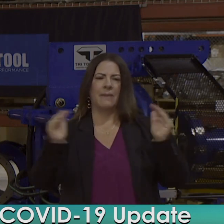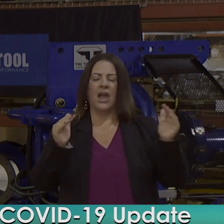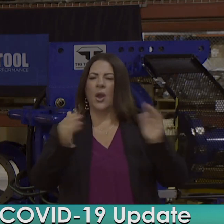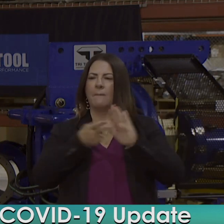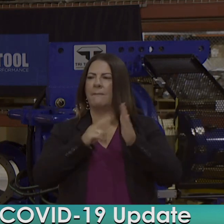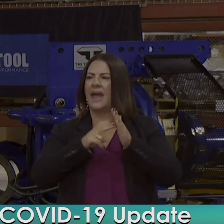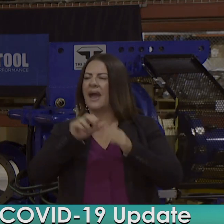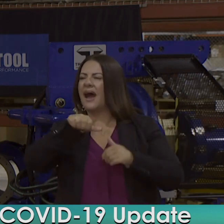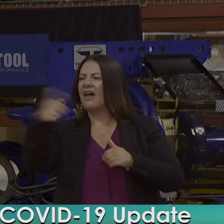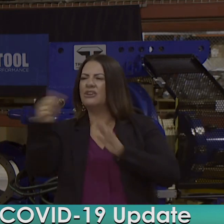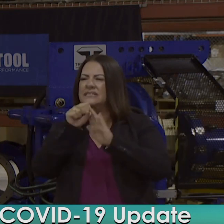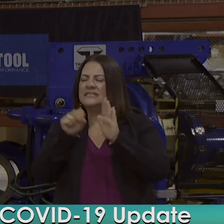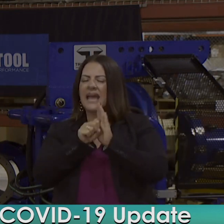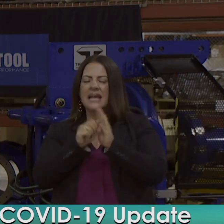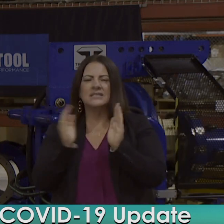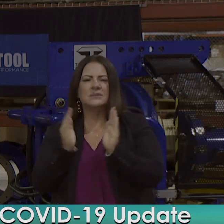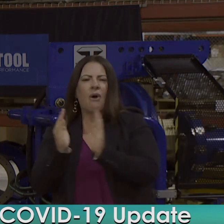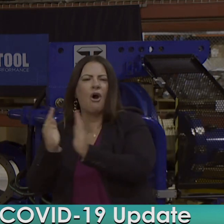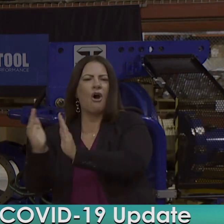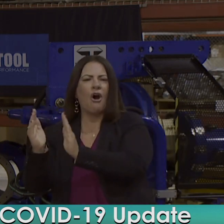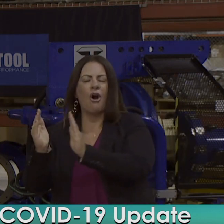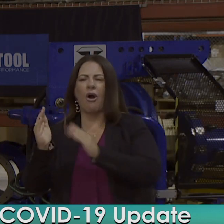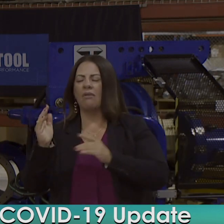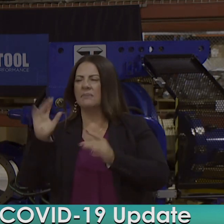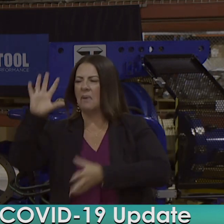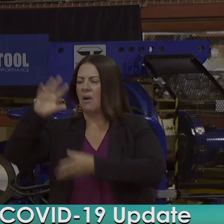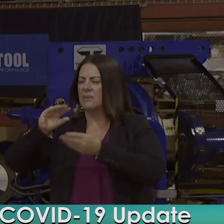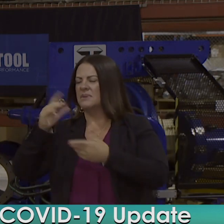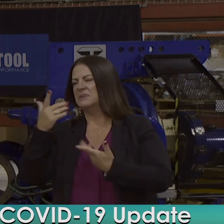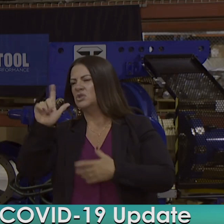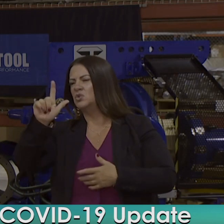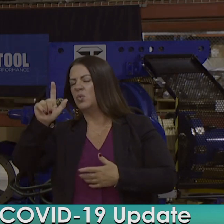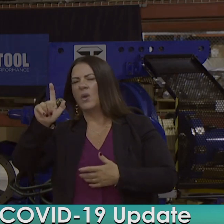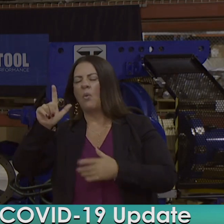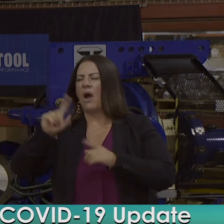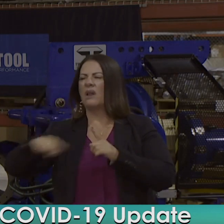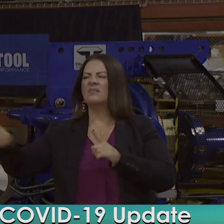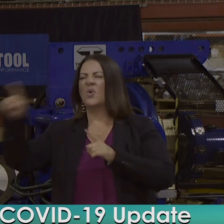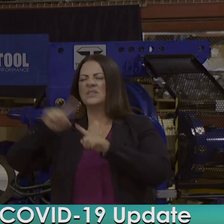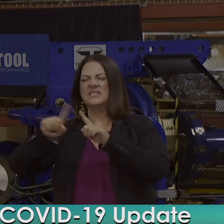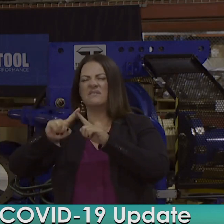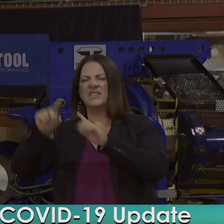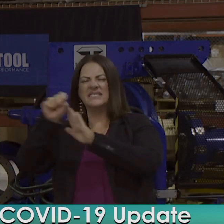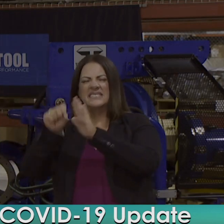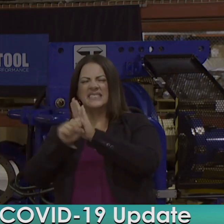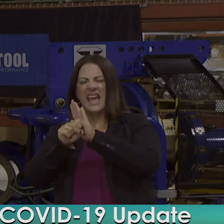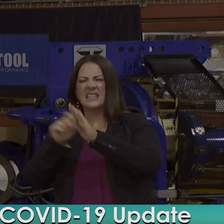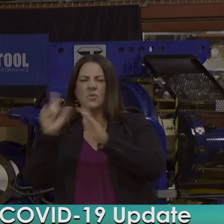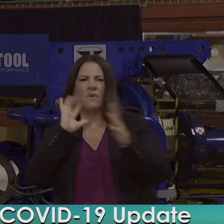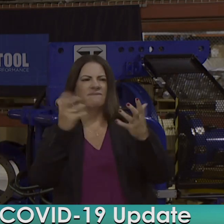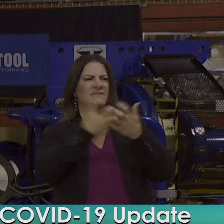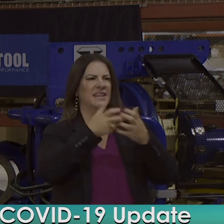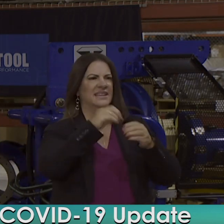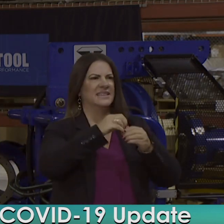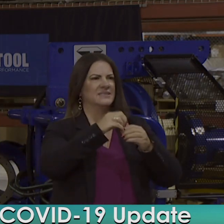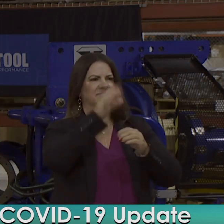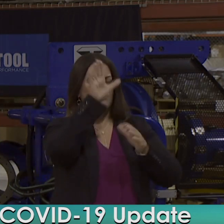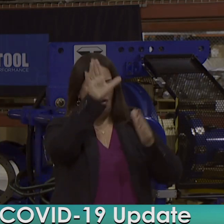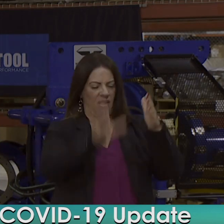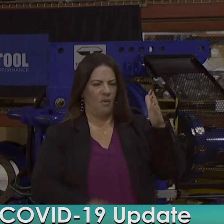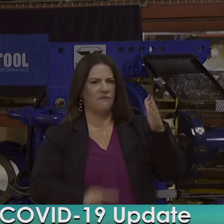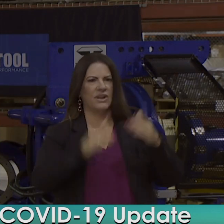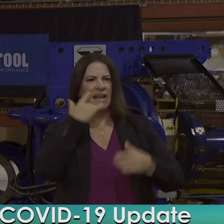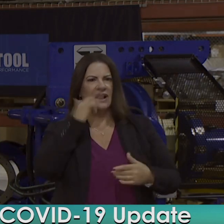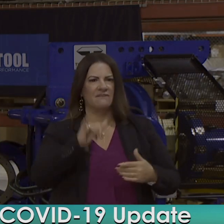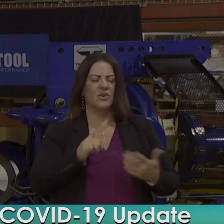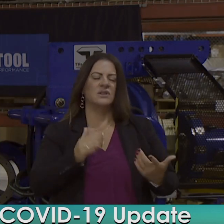California require a disciplined understanding that there are parts of this state that are very distinct and unique